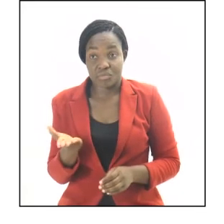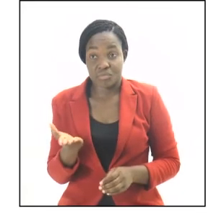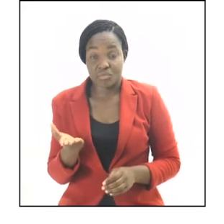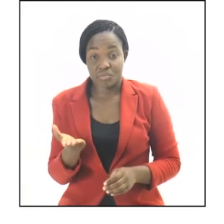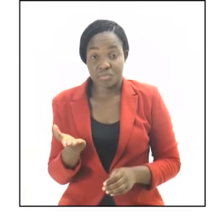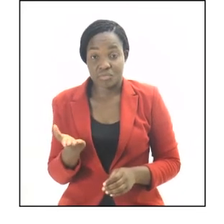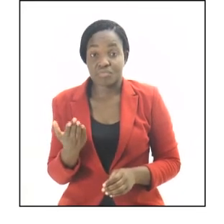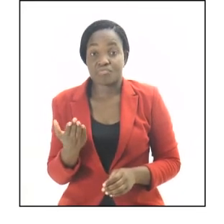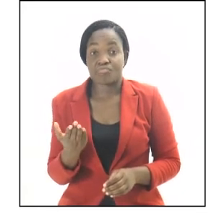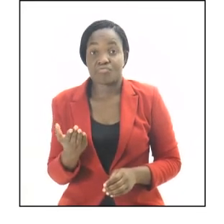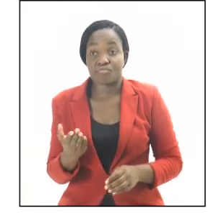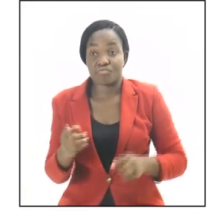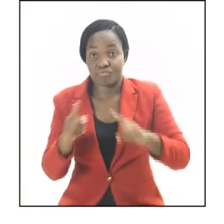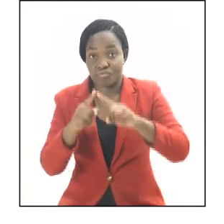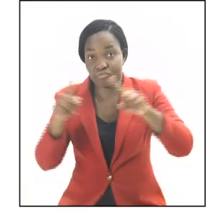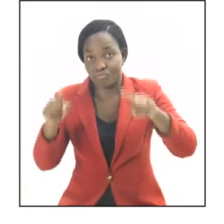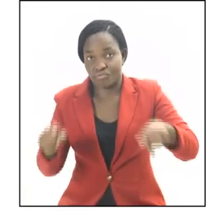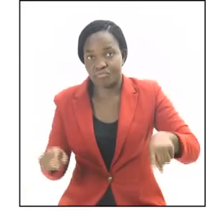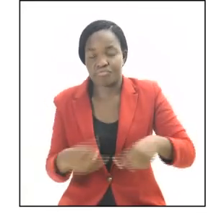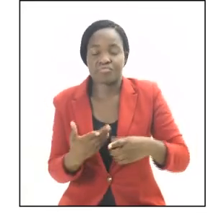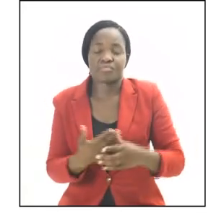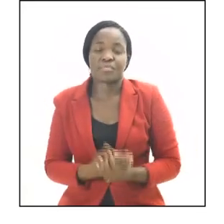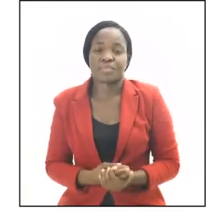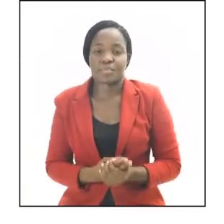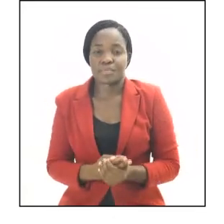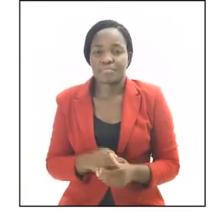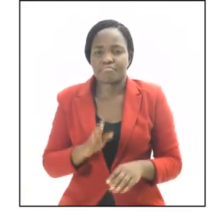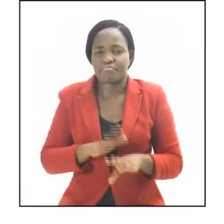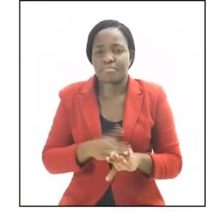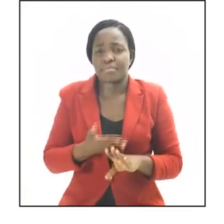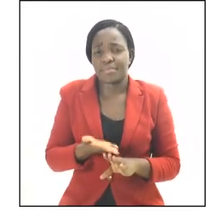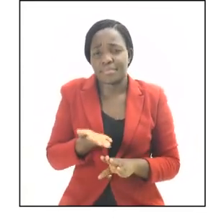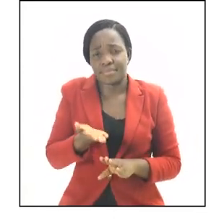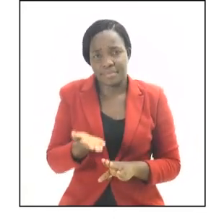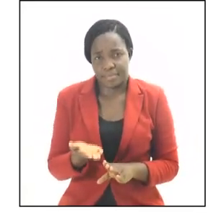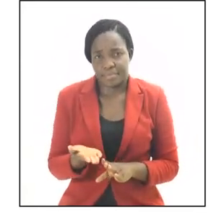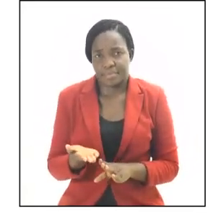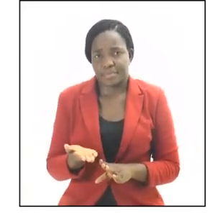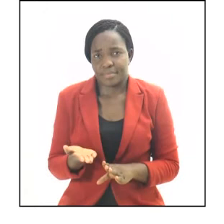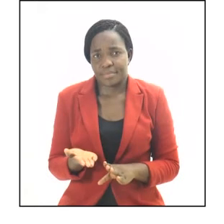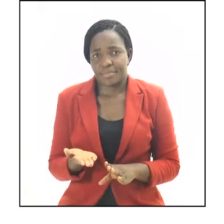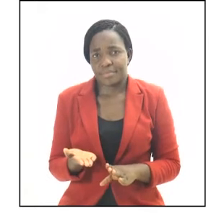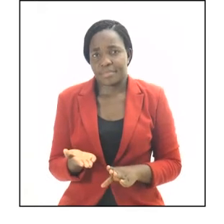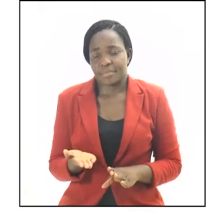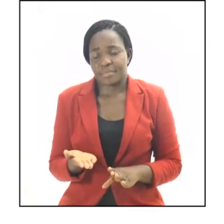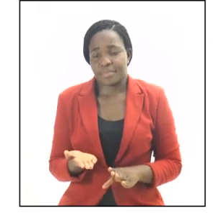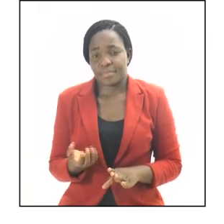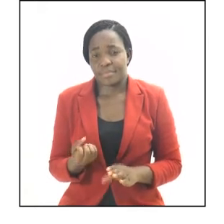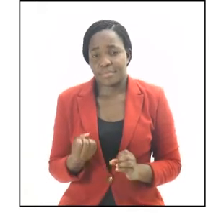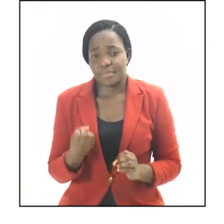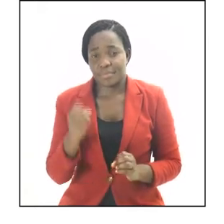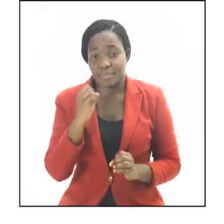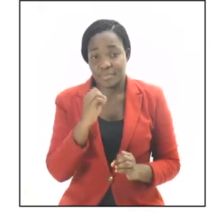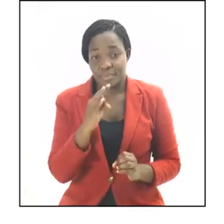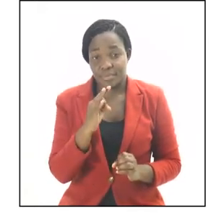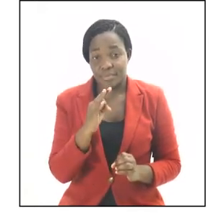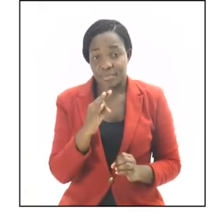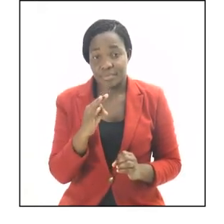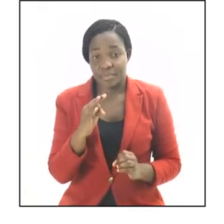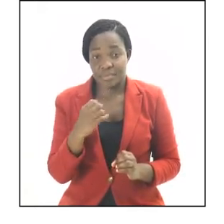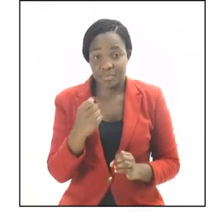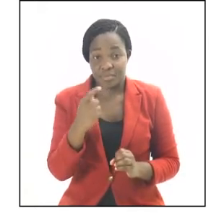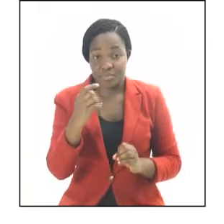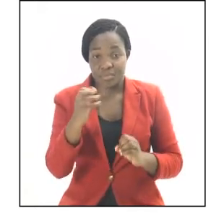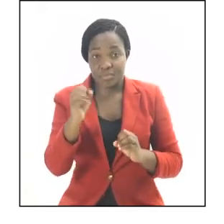are the lengths of the sides. For example, if the sides of a trapezium had lengths